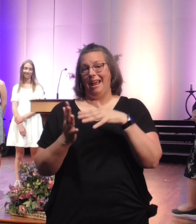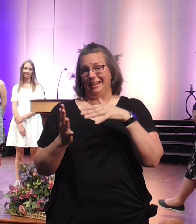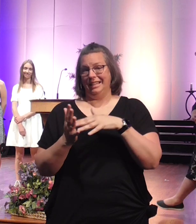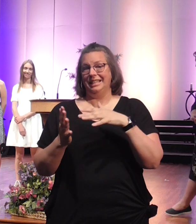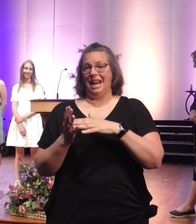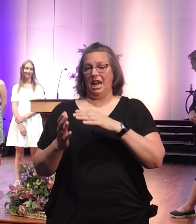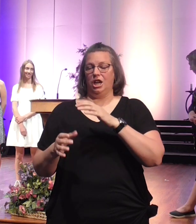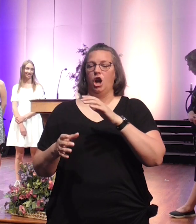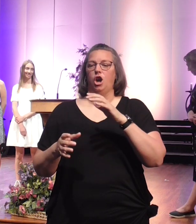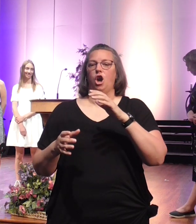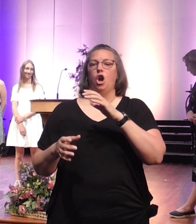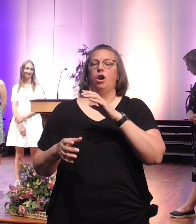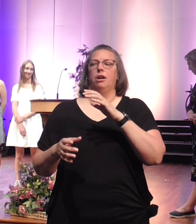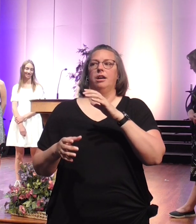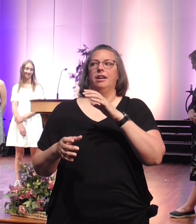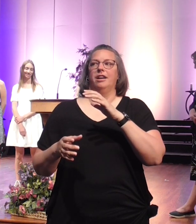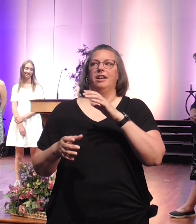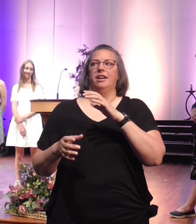takeaway